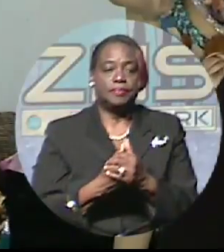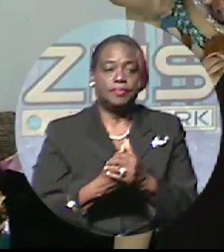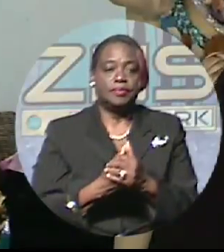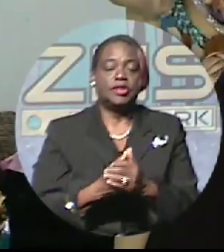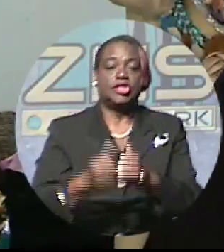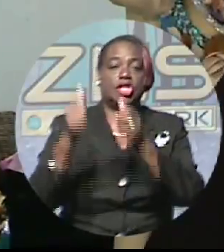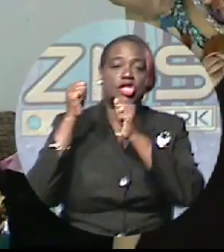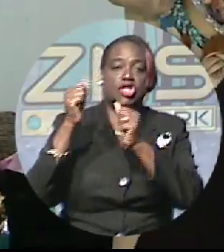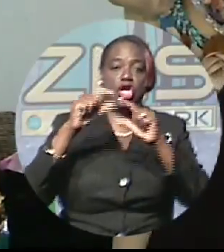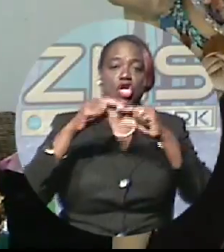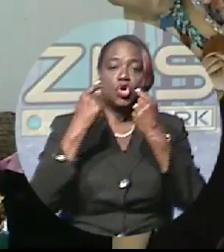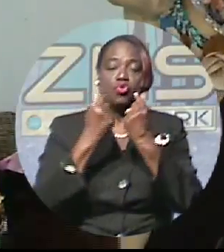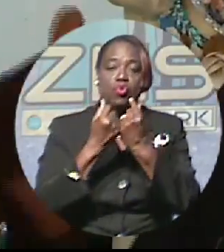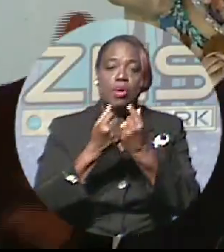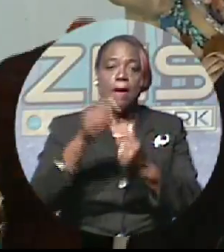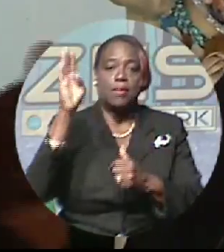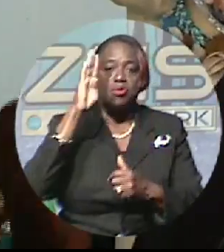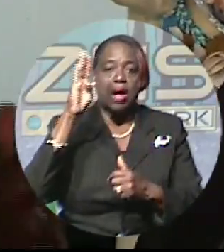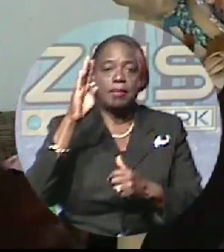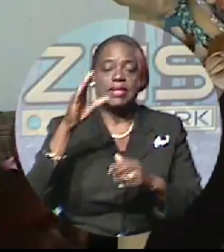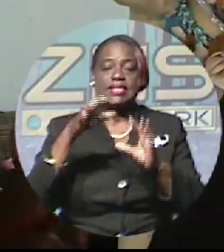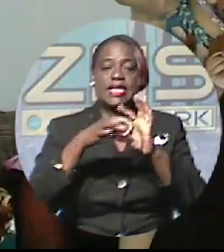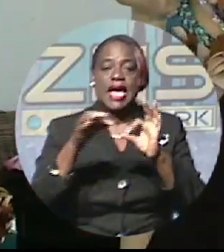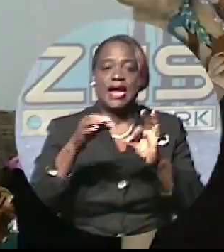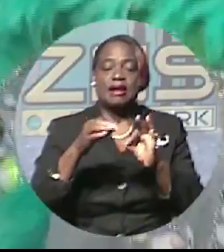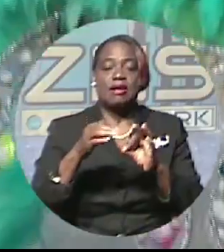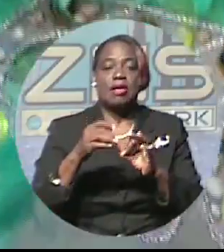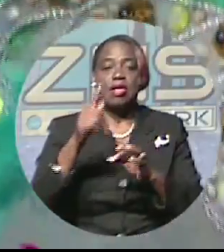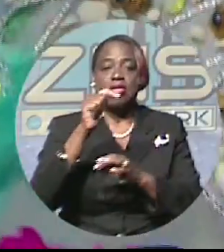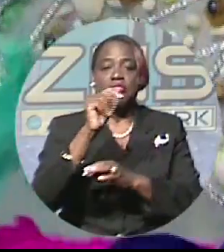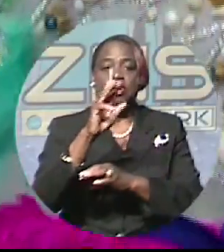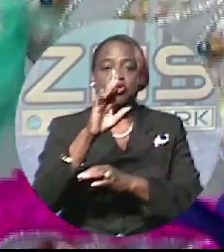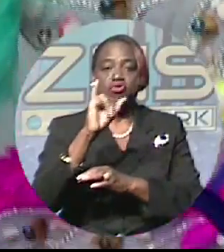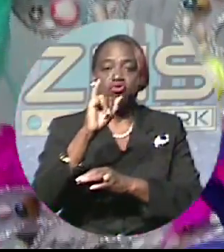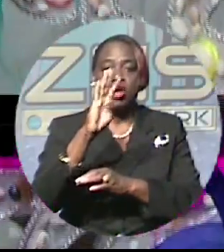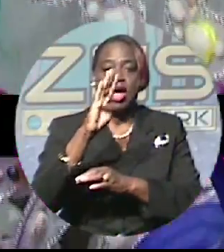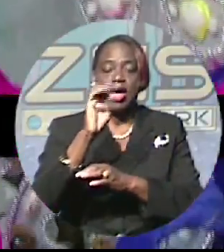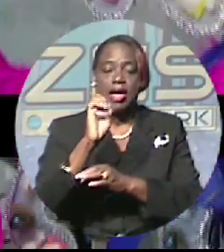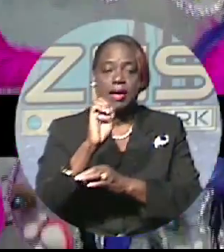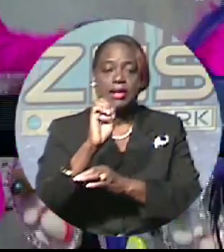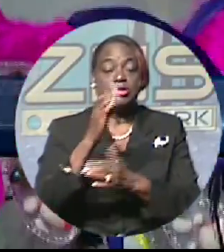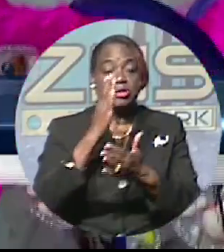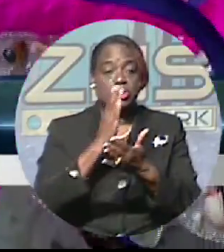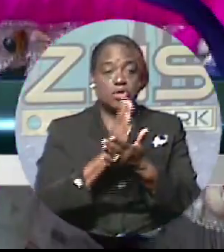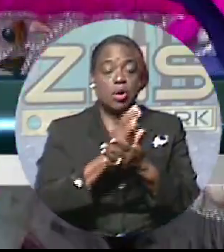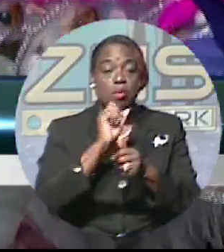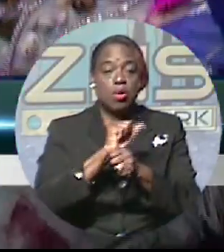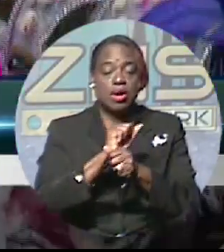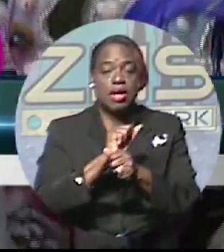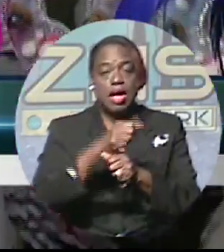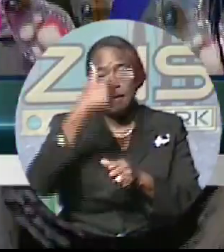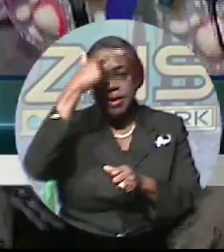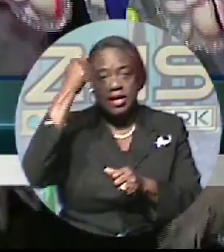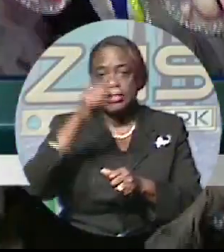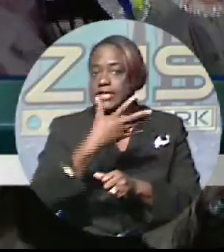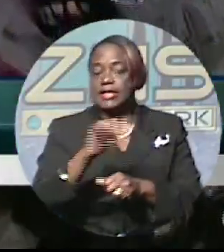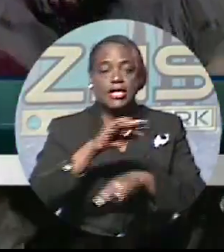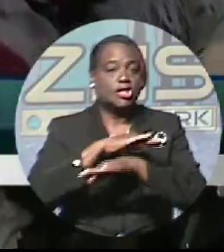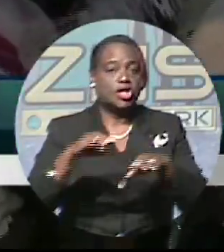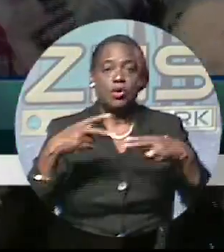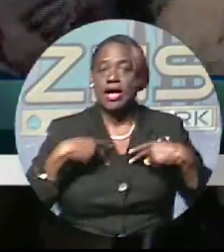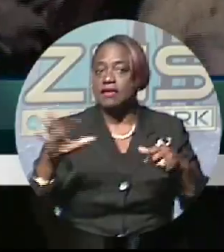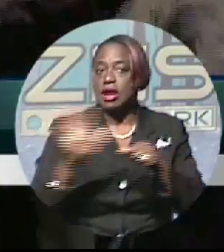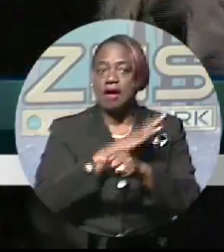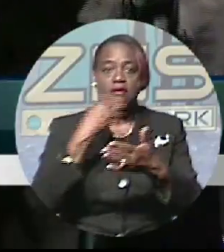Junkanoo group Barabbas and the tribe, now Barabbas Carnival tribe, had to press the brakes on carnival preparations because of the lack of subsidy monies granted